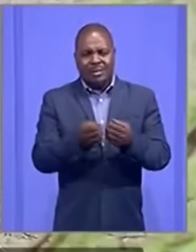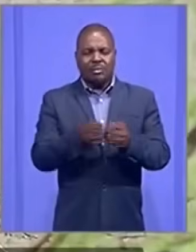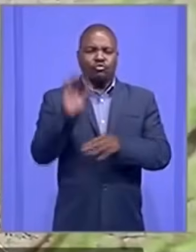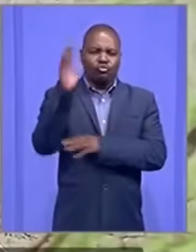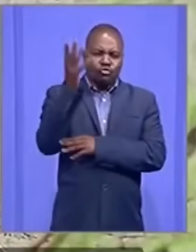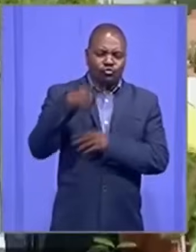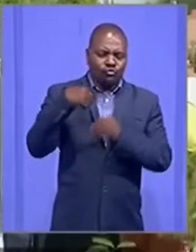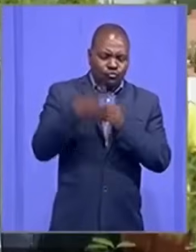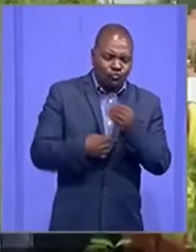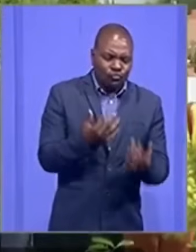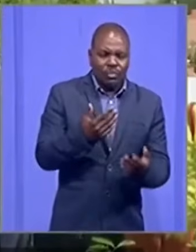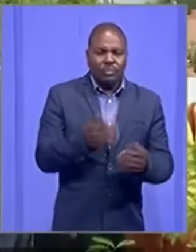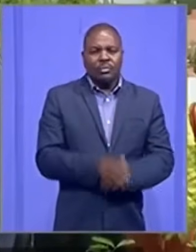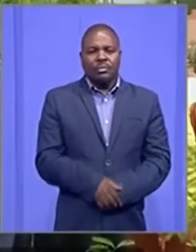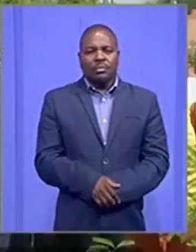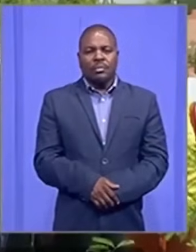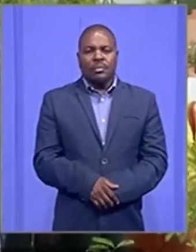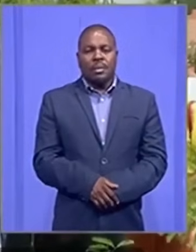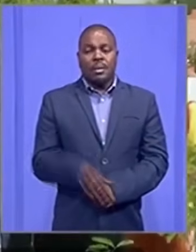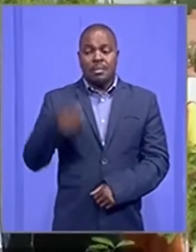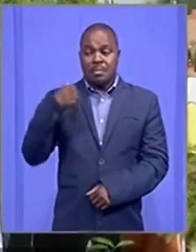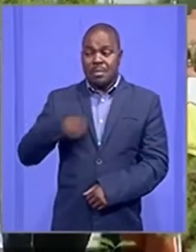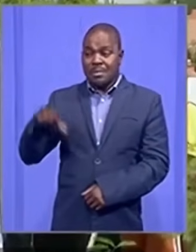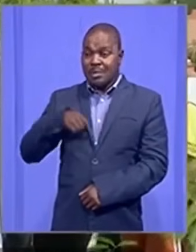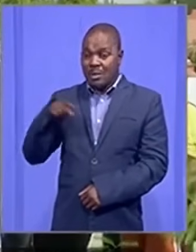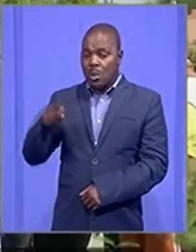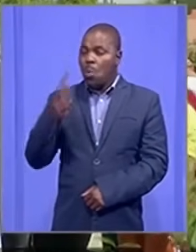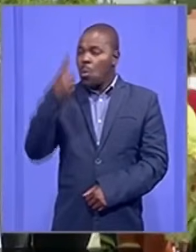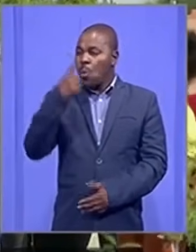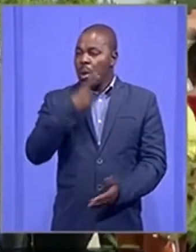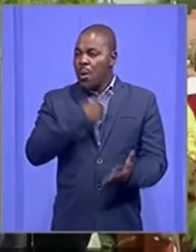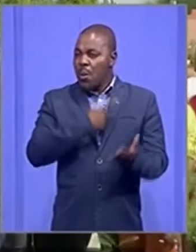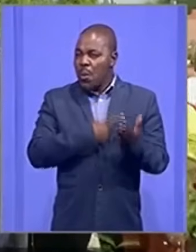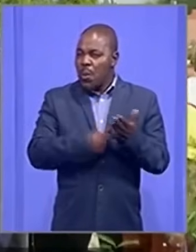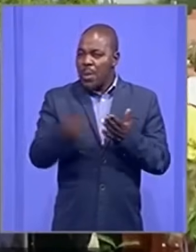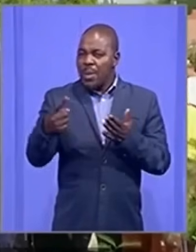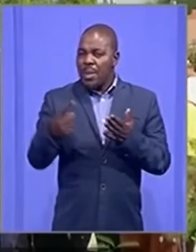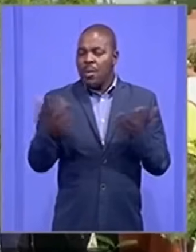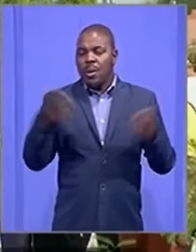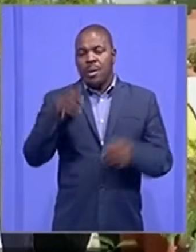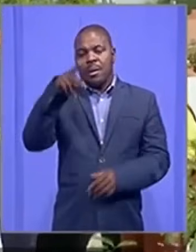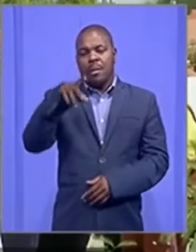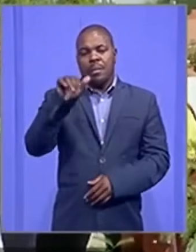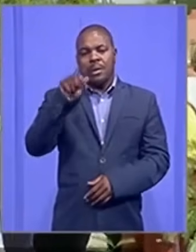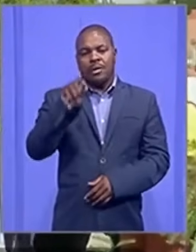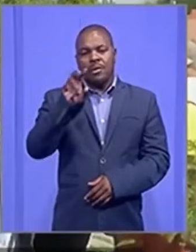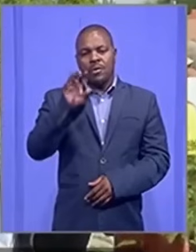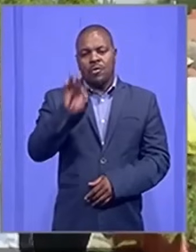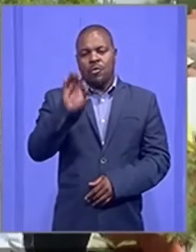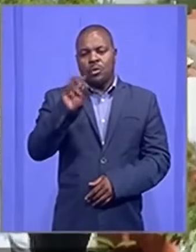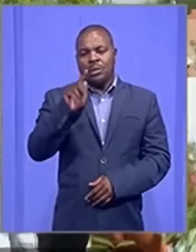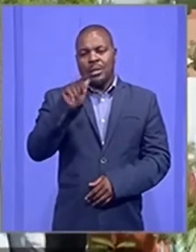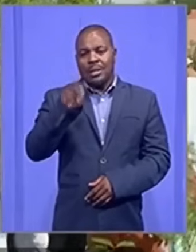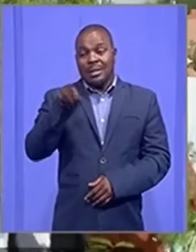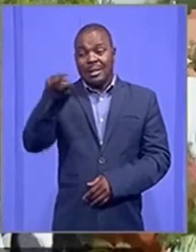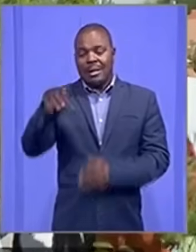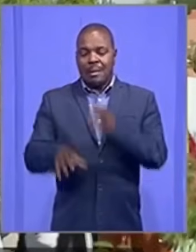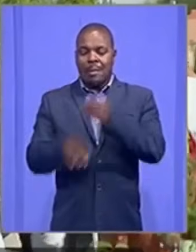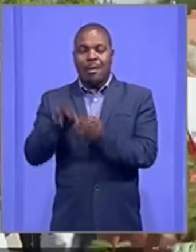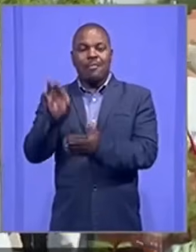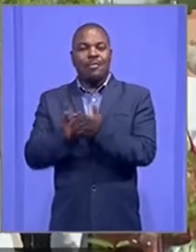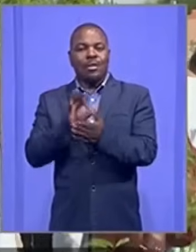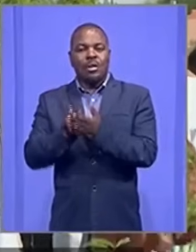dithaere tse tukang. It has taken the municipality 1 week in Platfontein, where there's a by-election, to